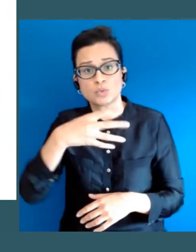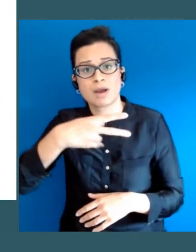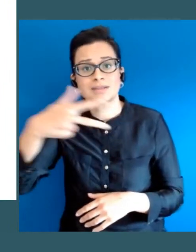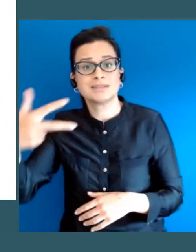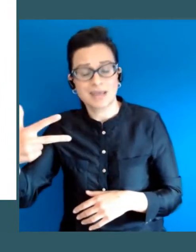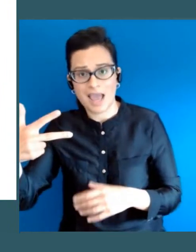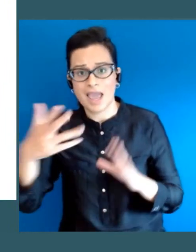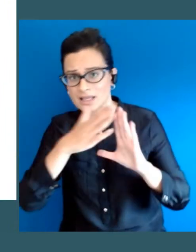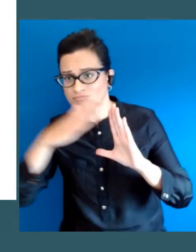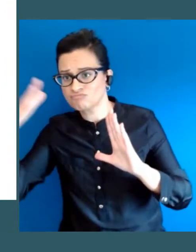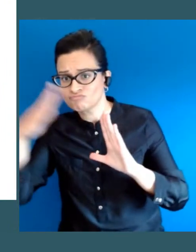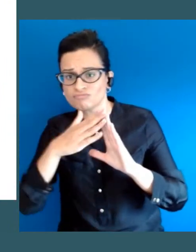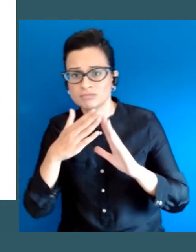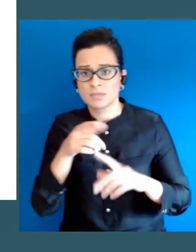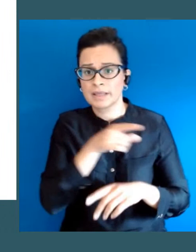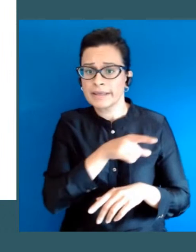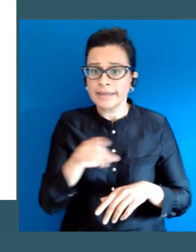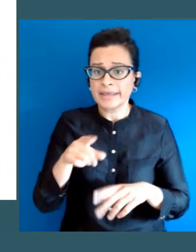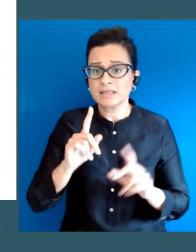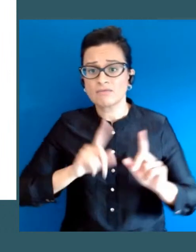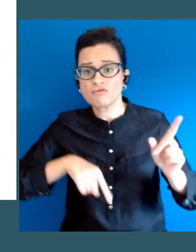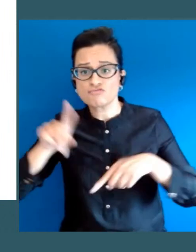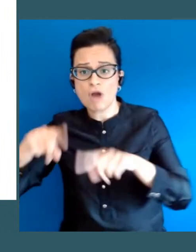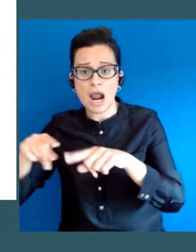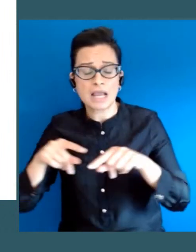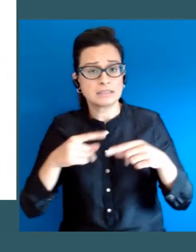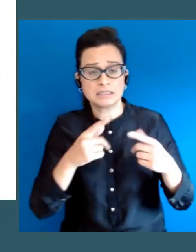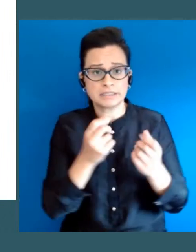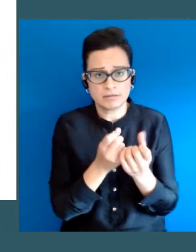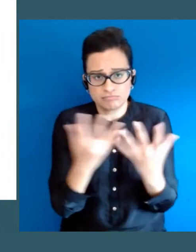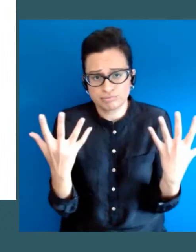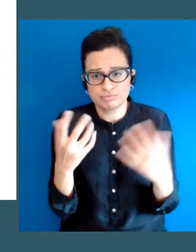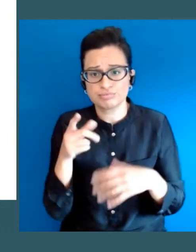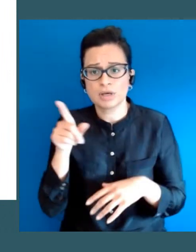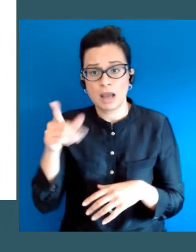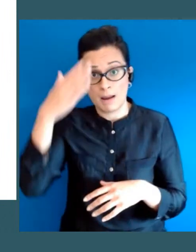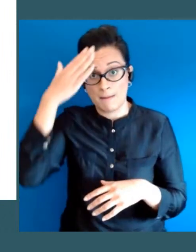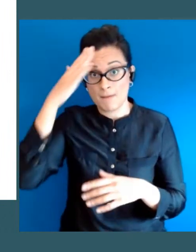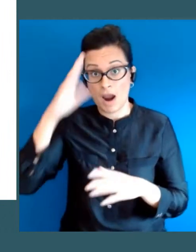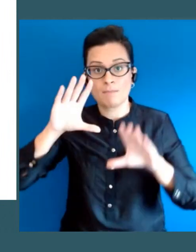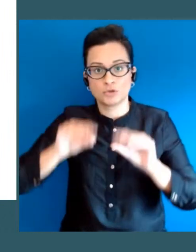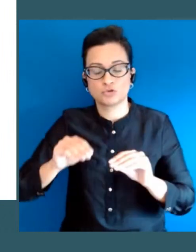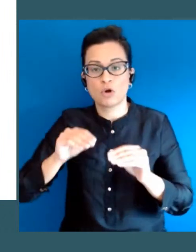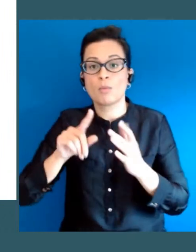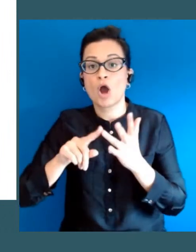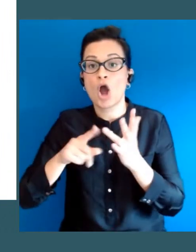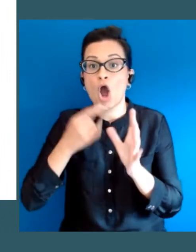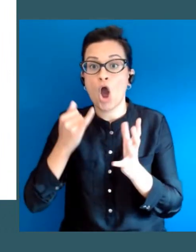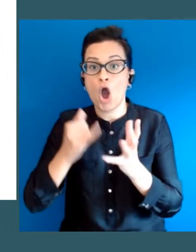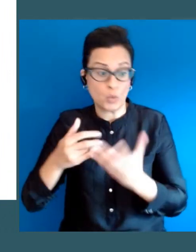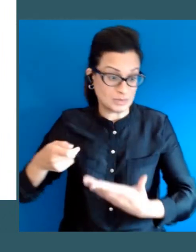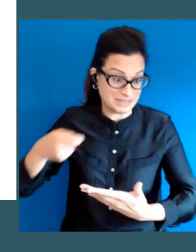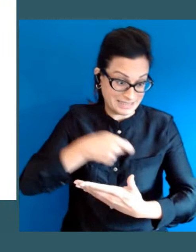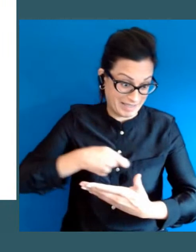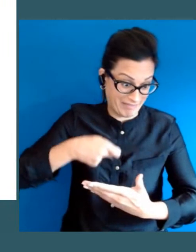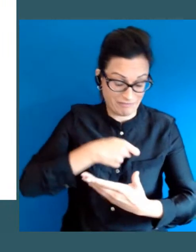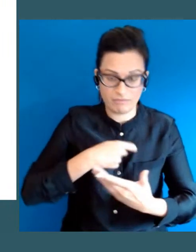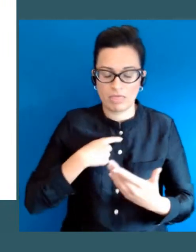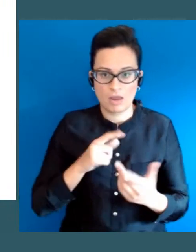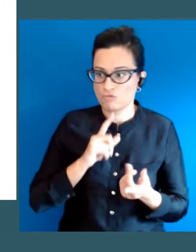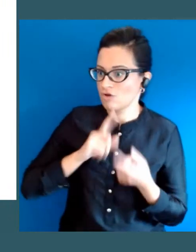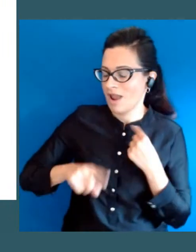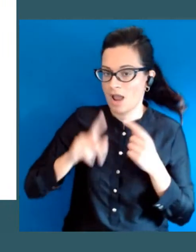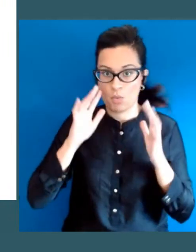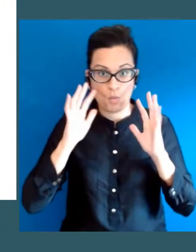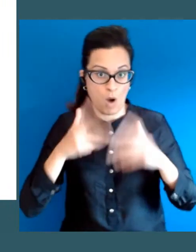Mum had stopped introducing solids after the oat reaction, as she was really worried. She was also really worried that he